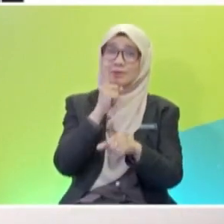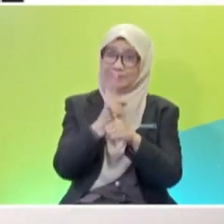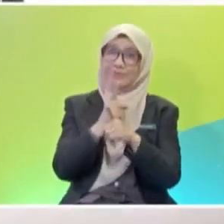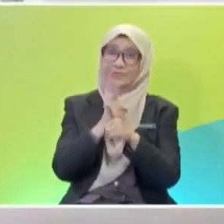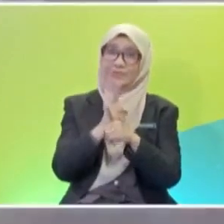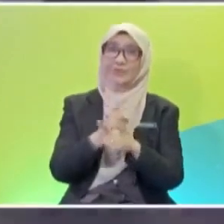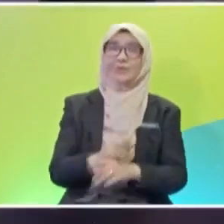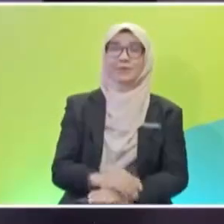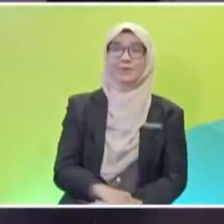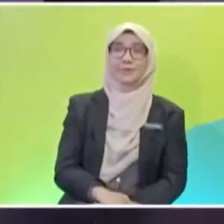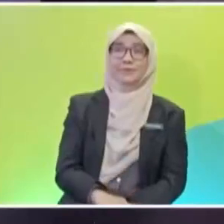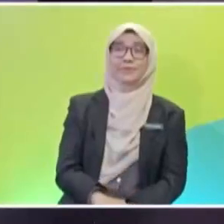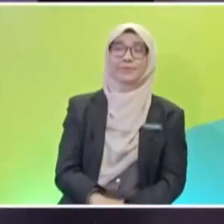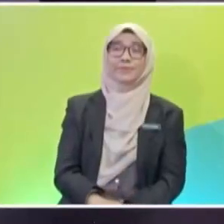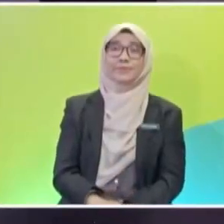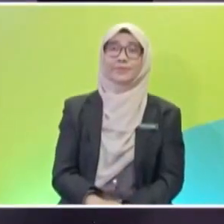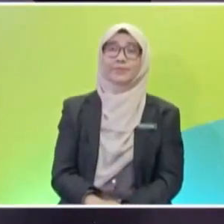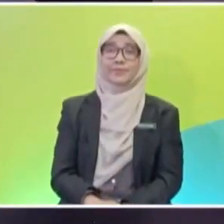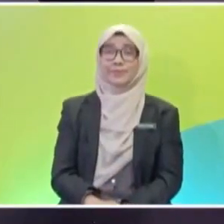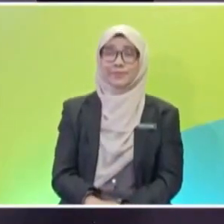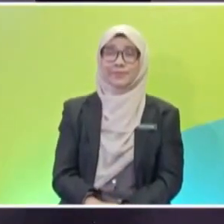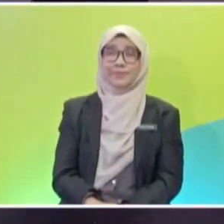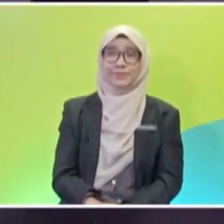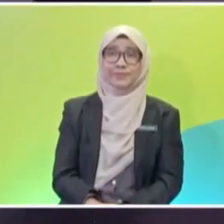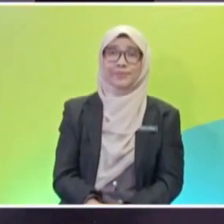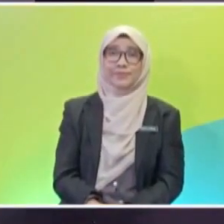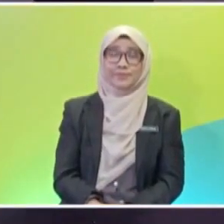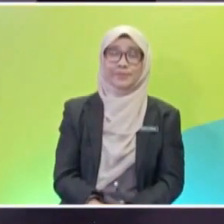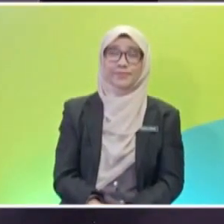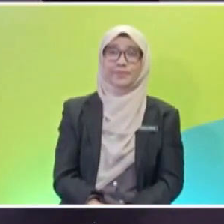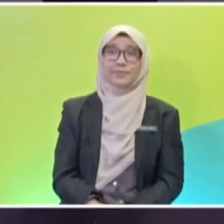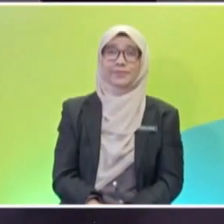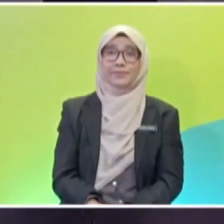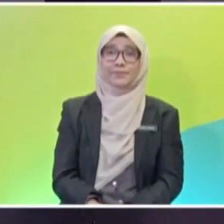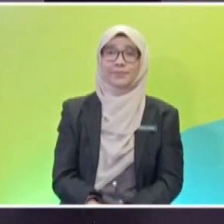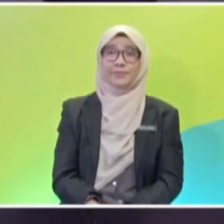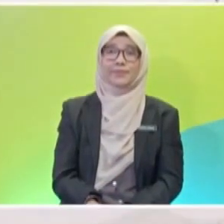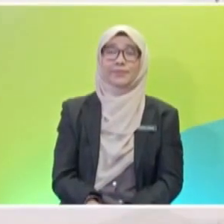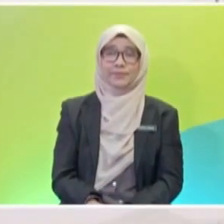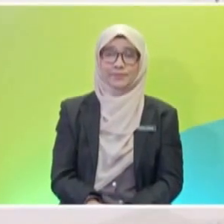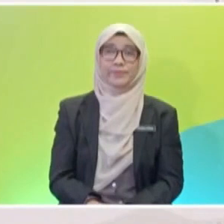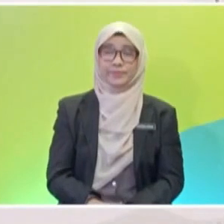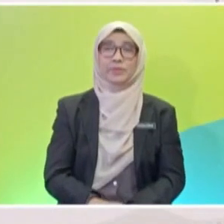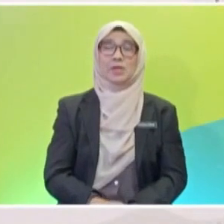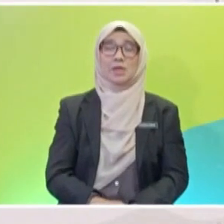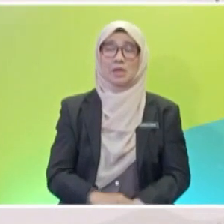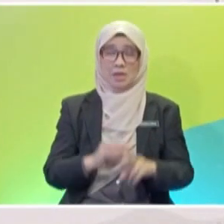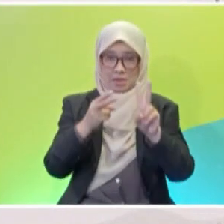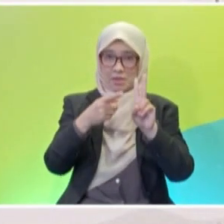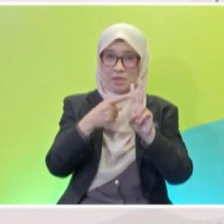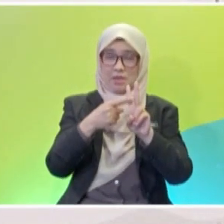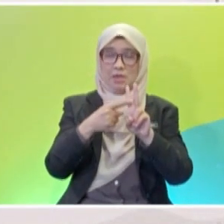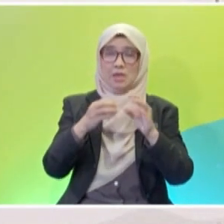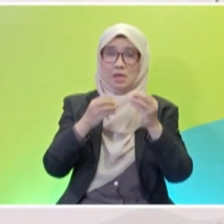what I am suggesting in the response. So if you look at screen, paragraph 2 tells us